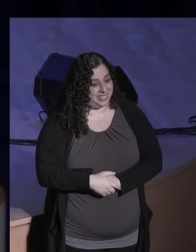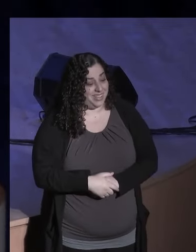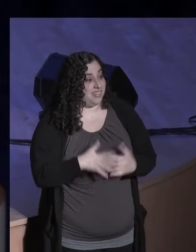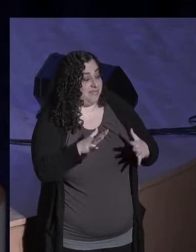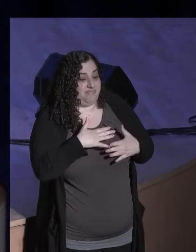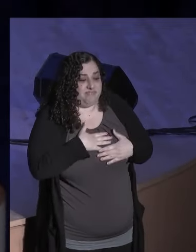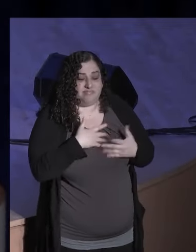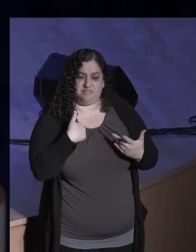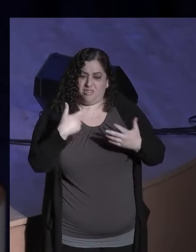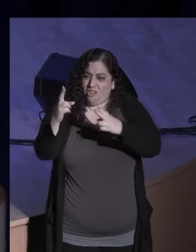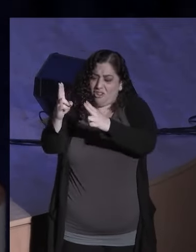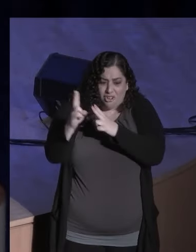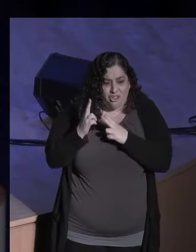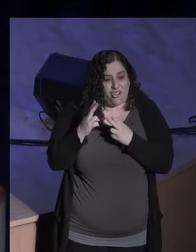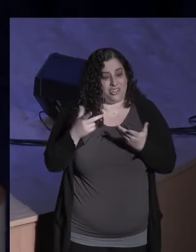Bunch III,